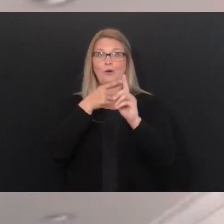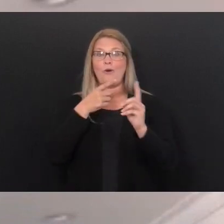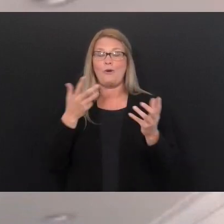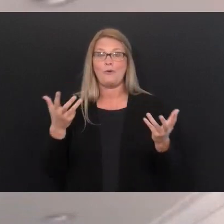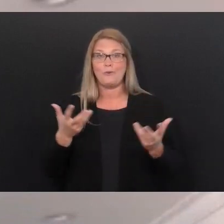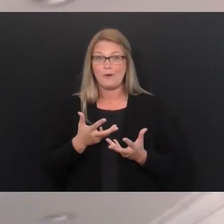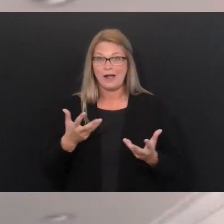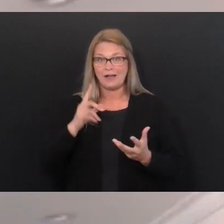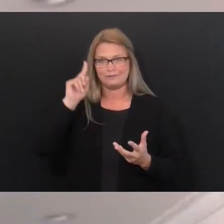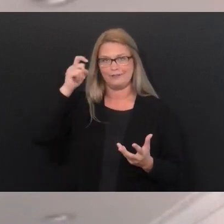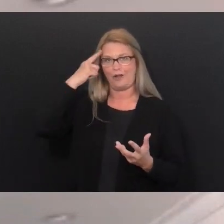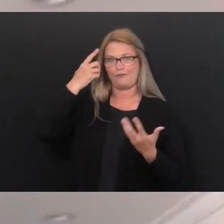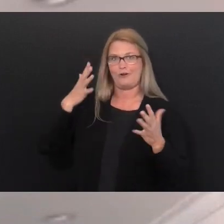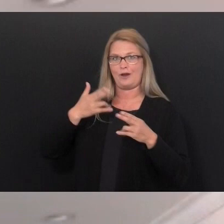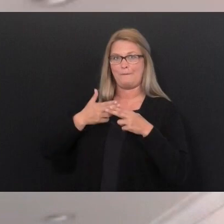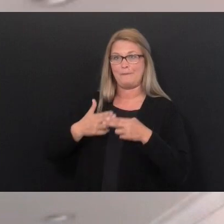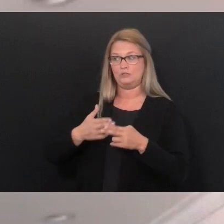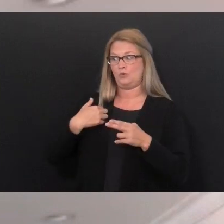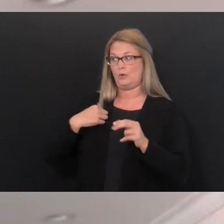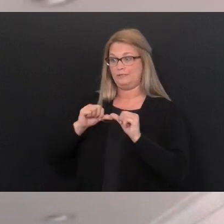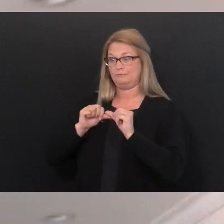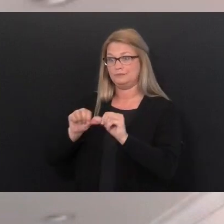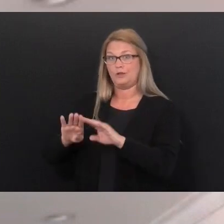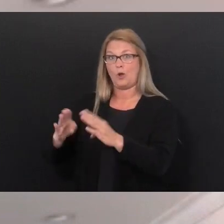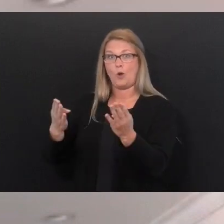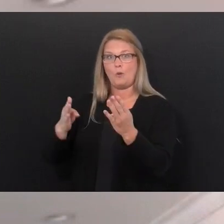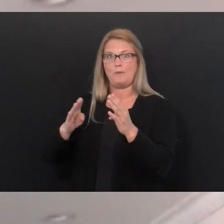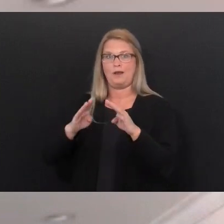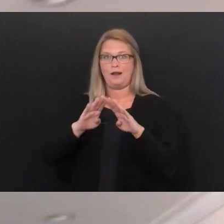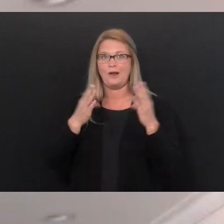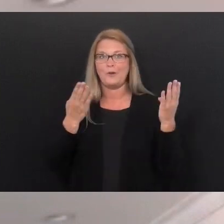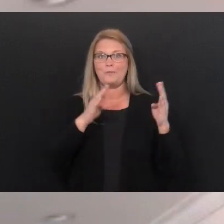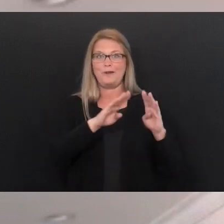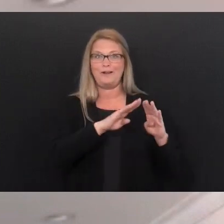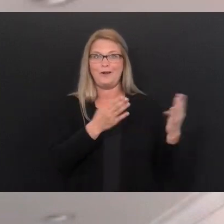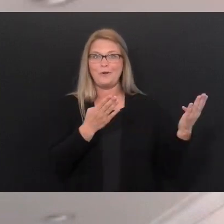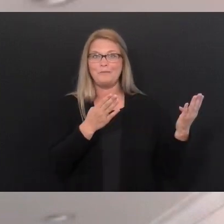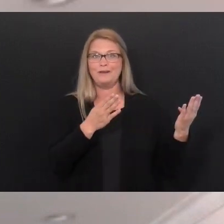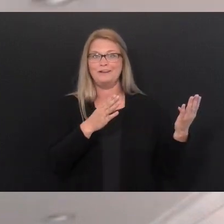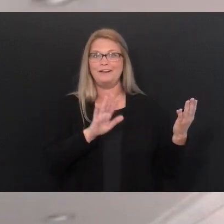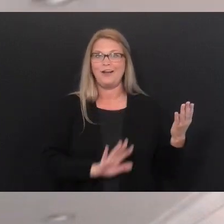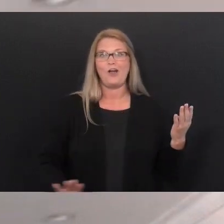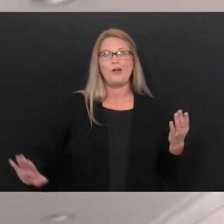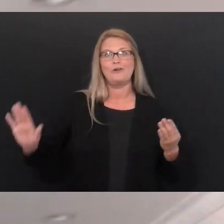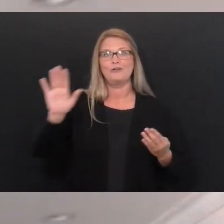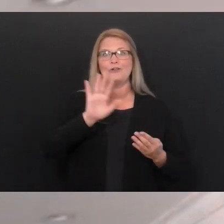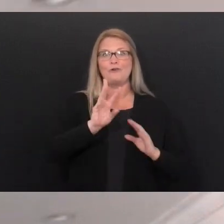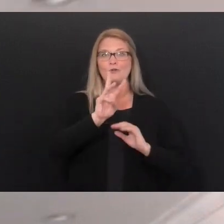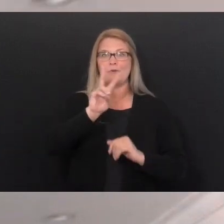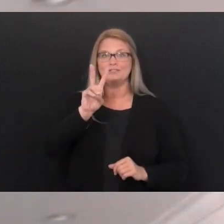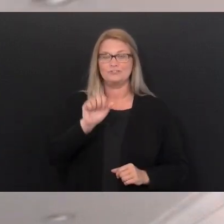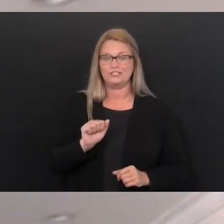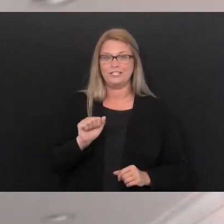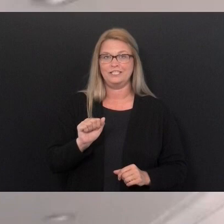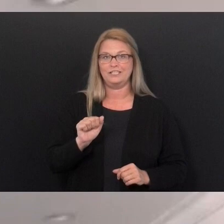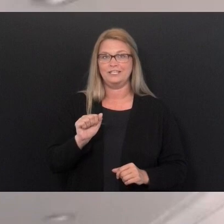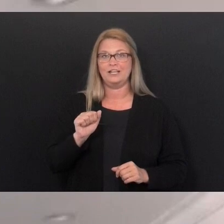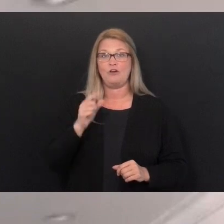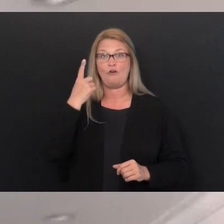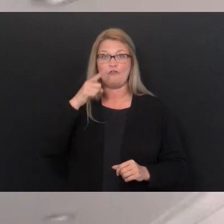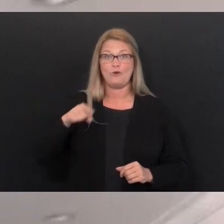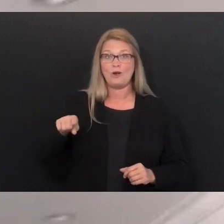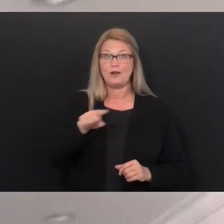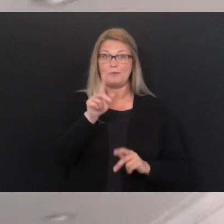we continue to open more parts of West Virginia for each of our